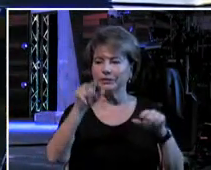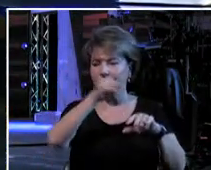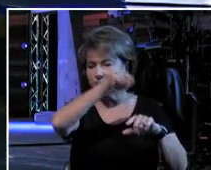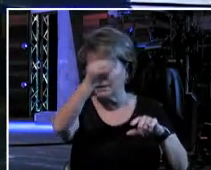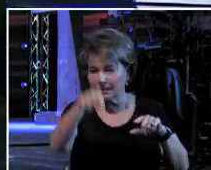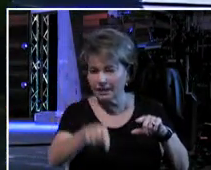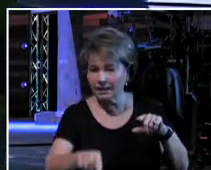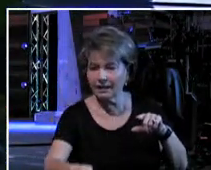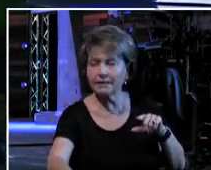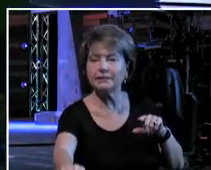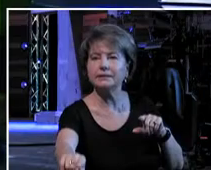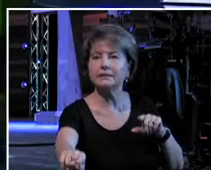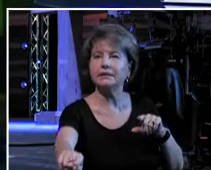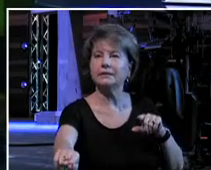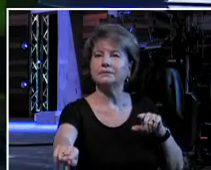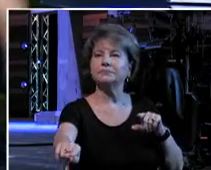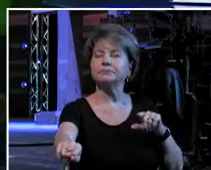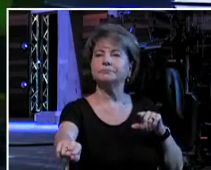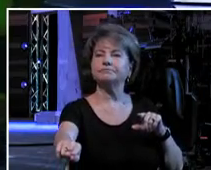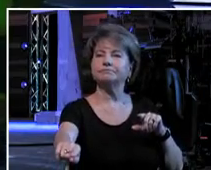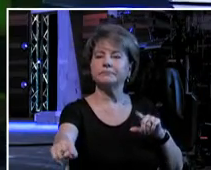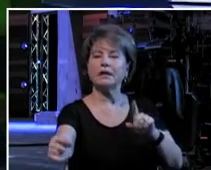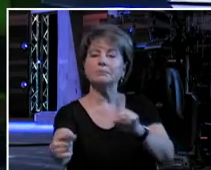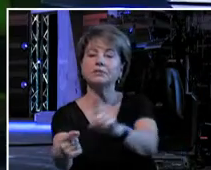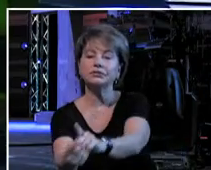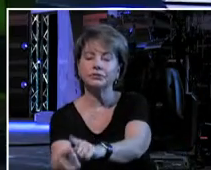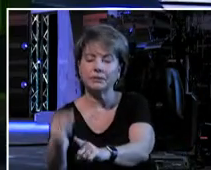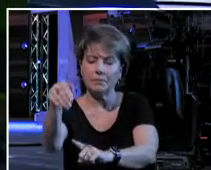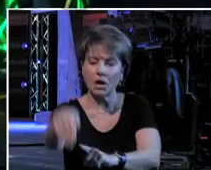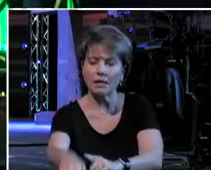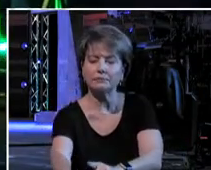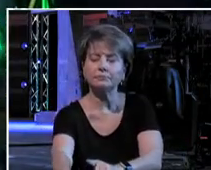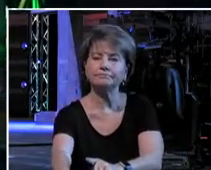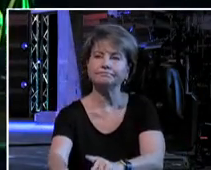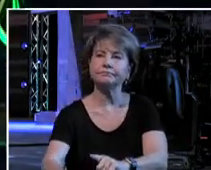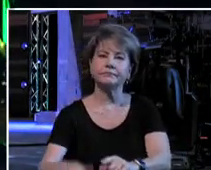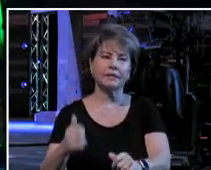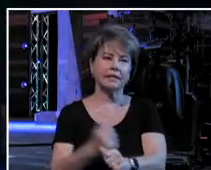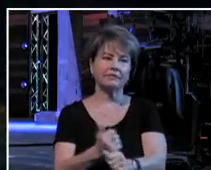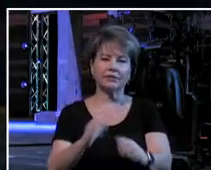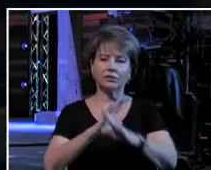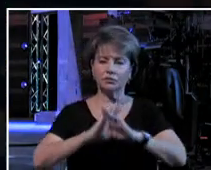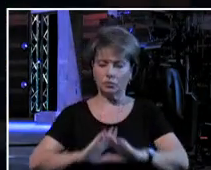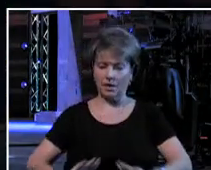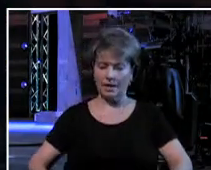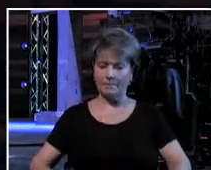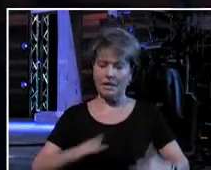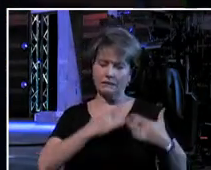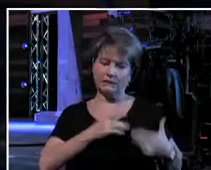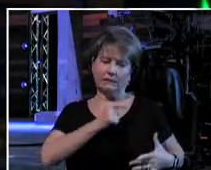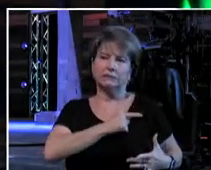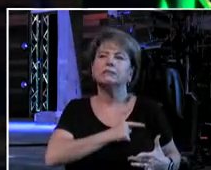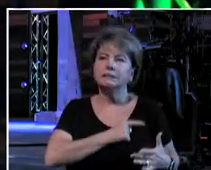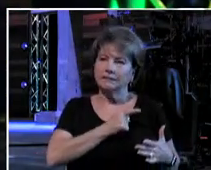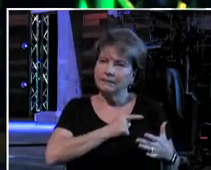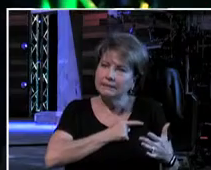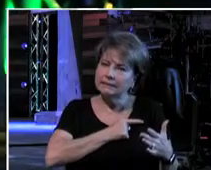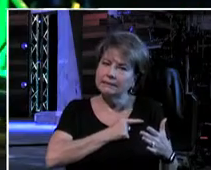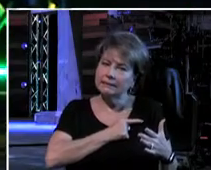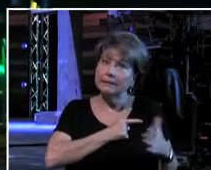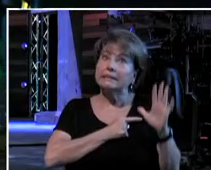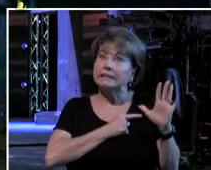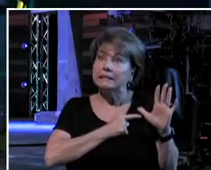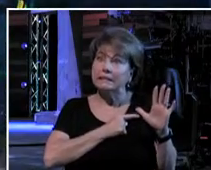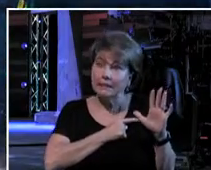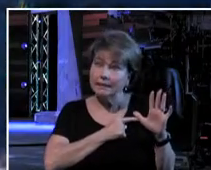end of the ramp there, and I'll meet you at the bottom. And everything got quiet, and my heart rate started getting up, and I came over